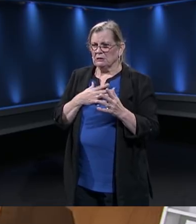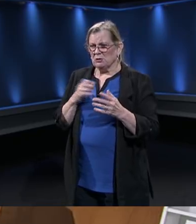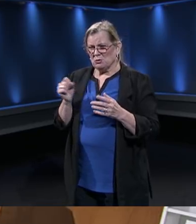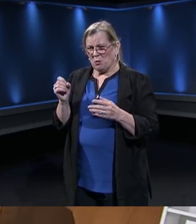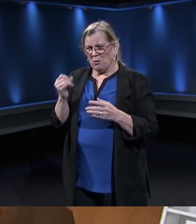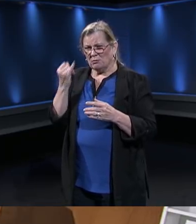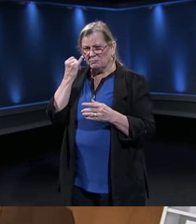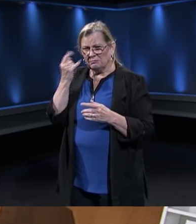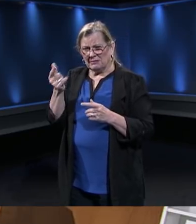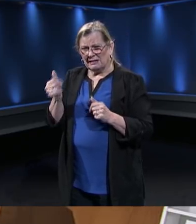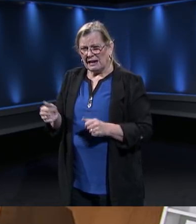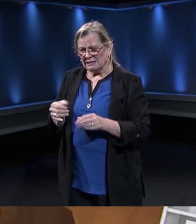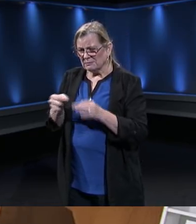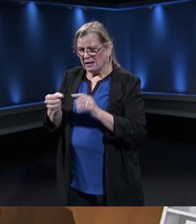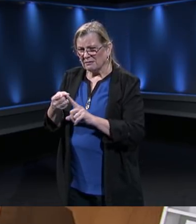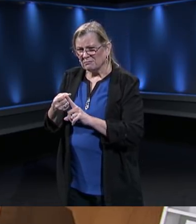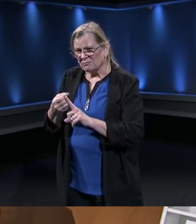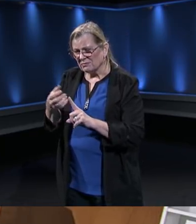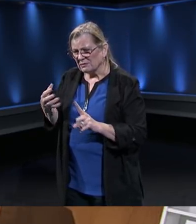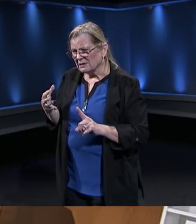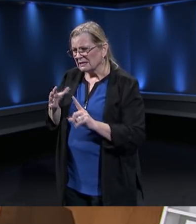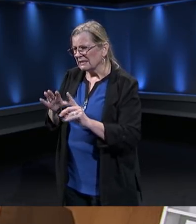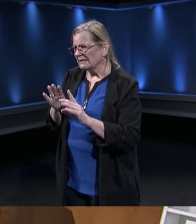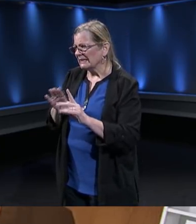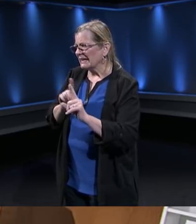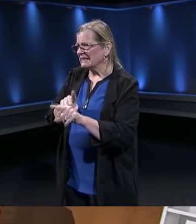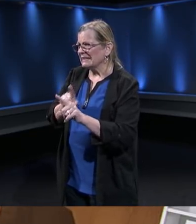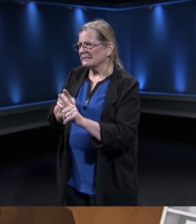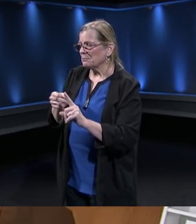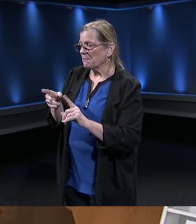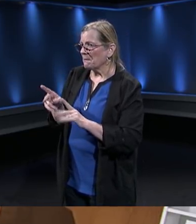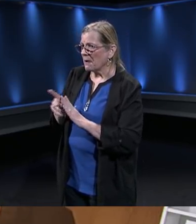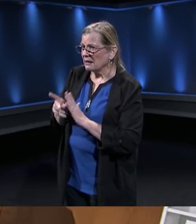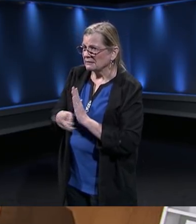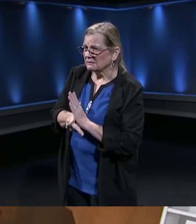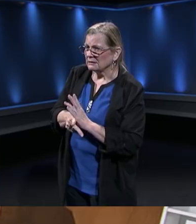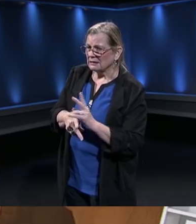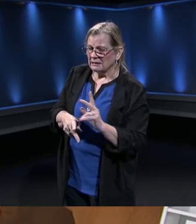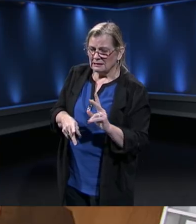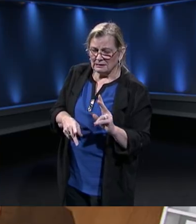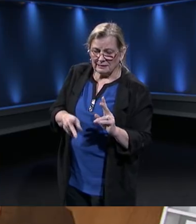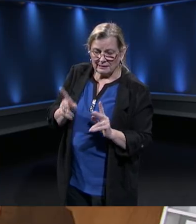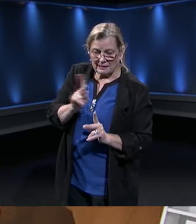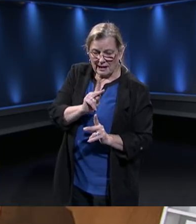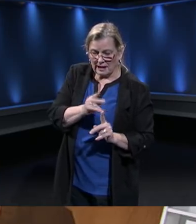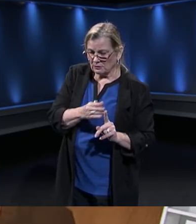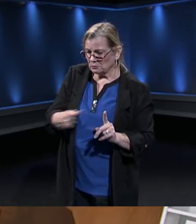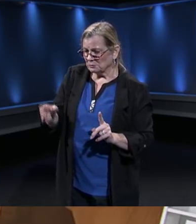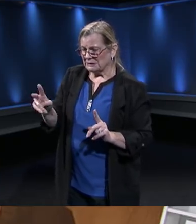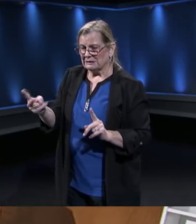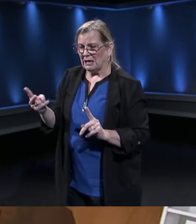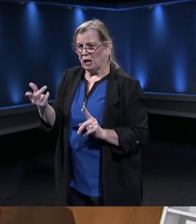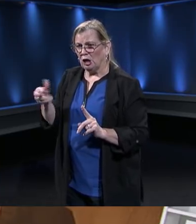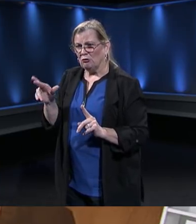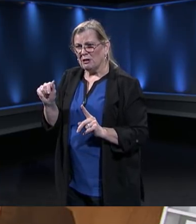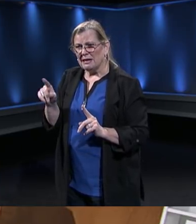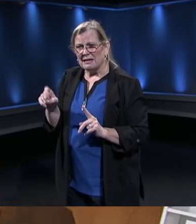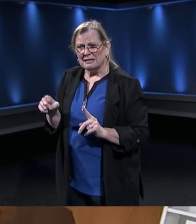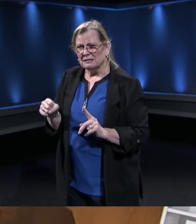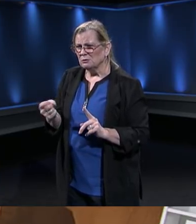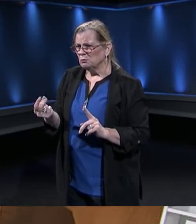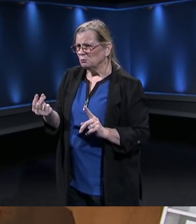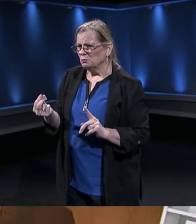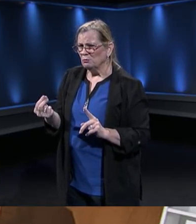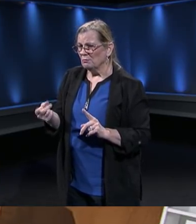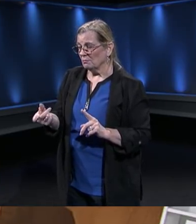more what that attendance policy for those younger students will be, or dig a little deeper into what those recorded online